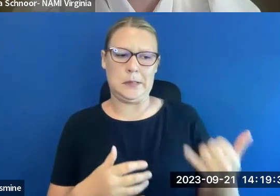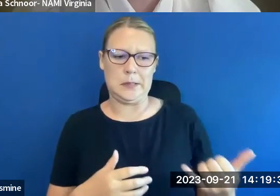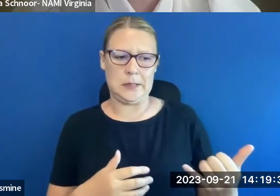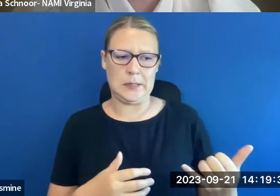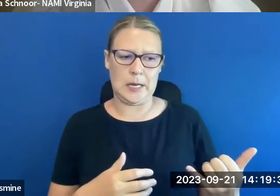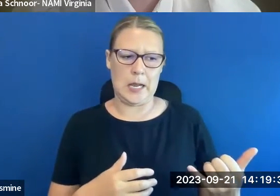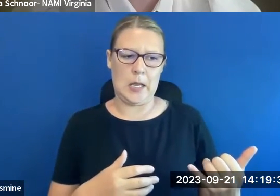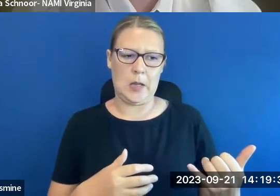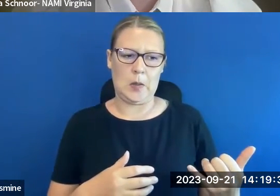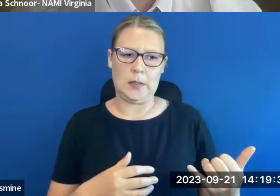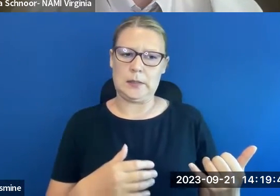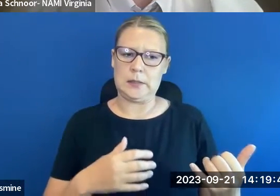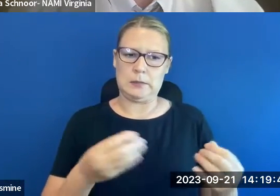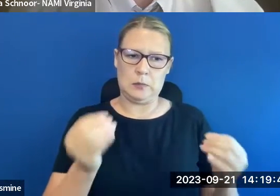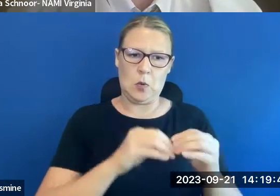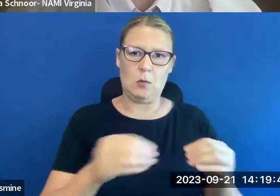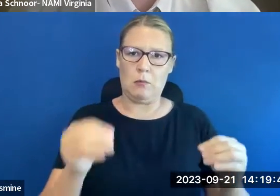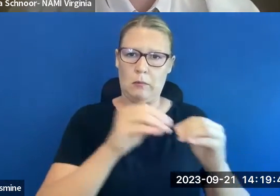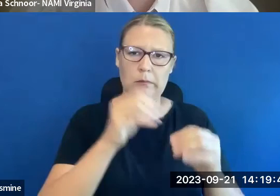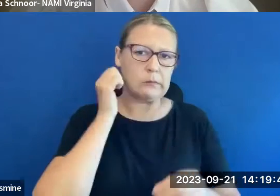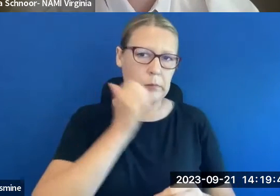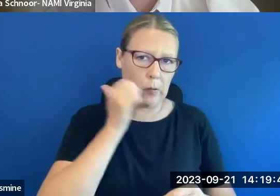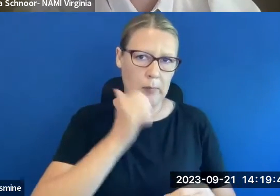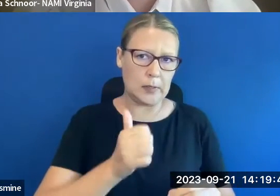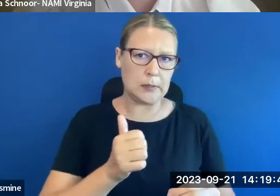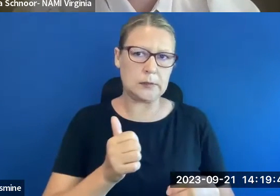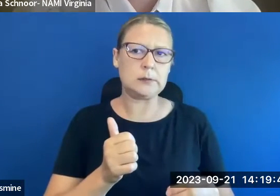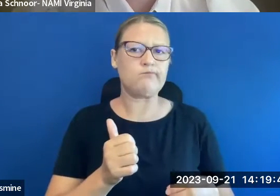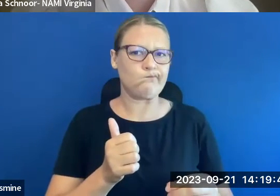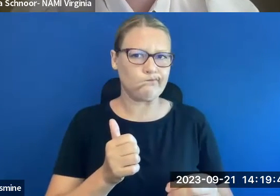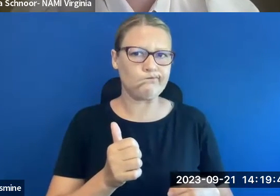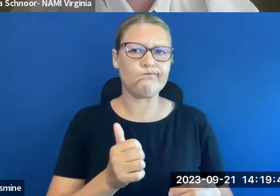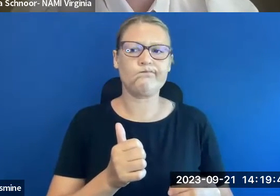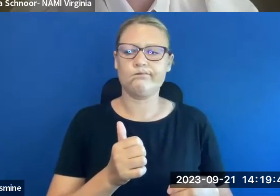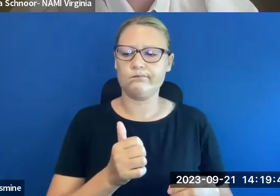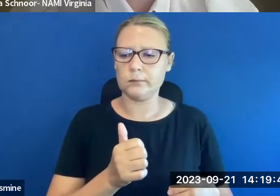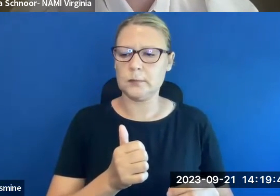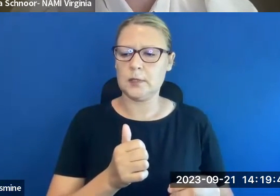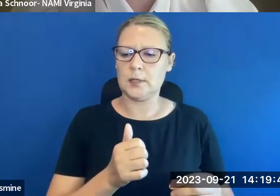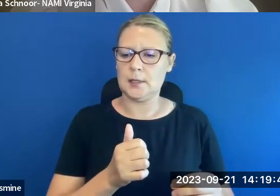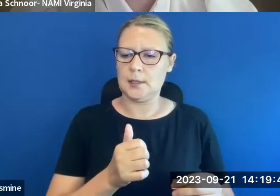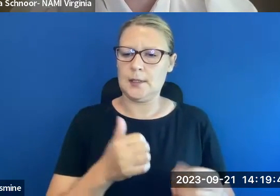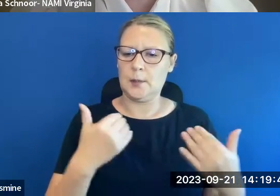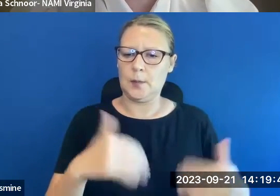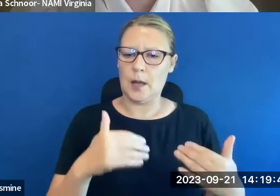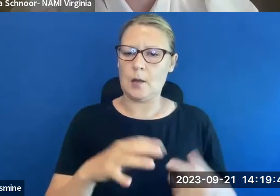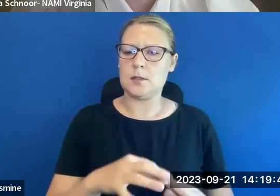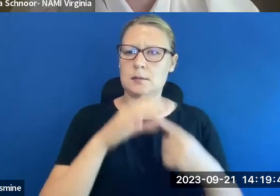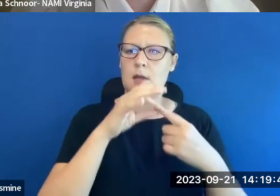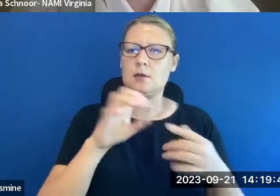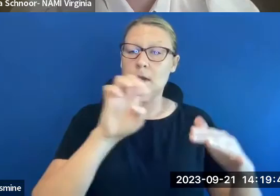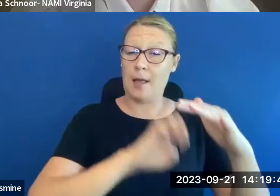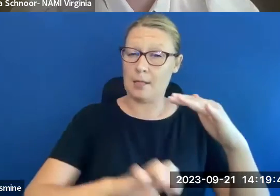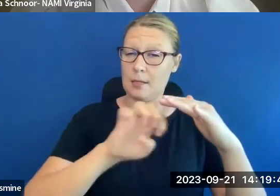once were. And especially, I would say, thinking about, the elementary level, I think